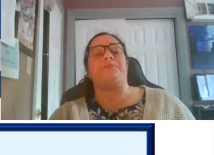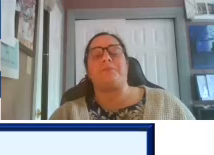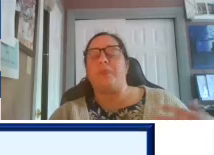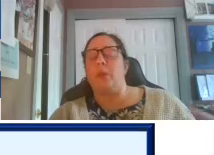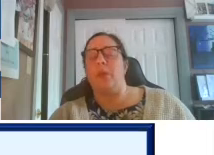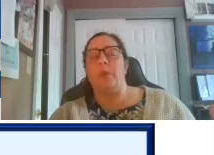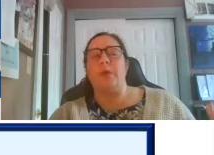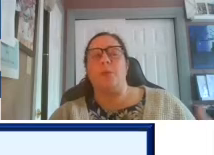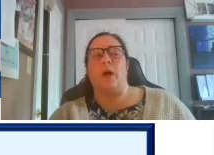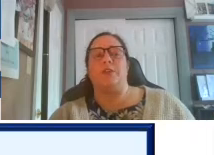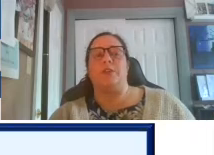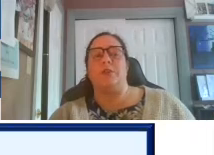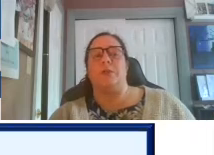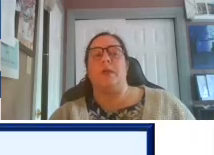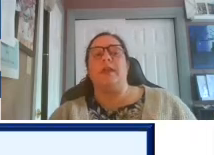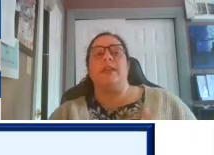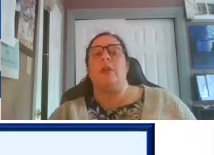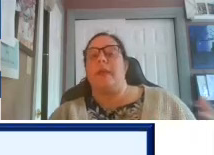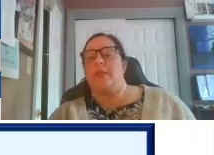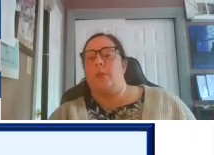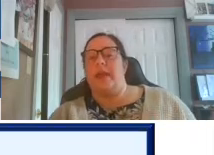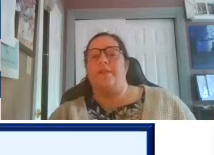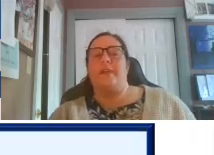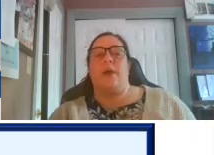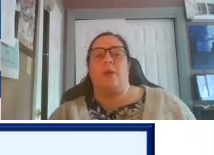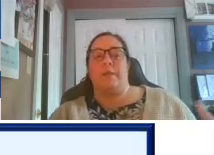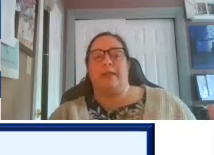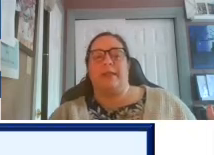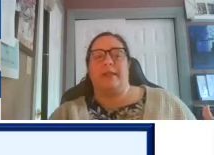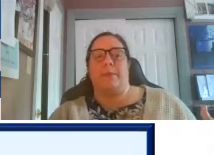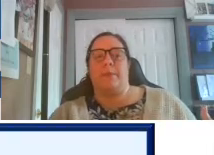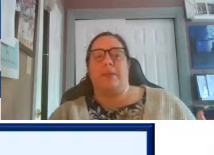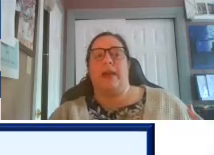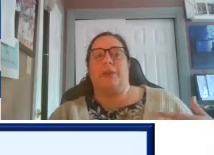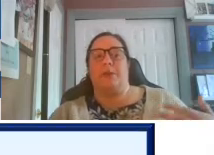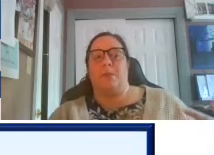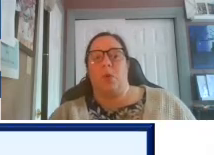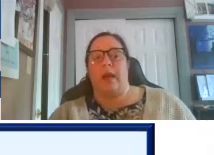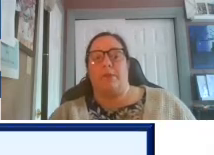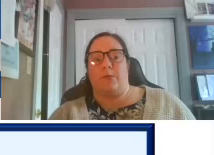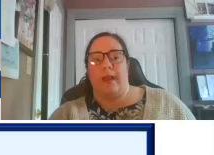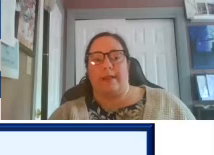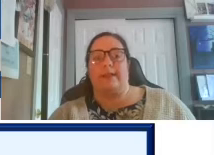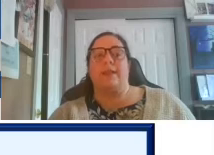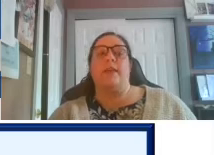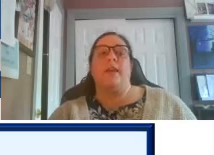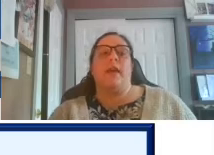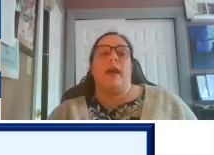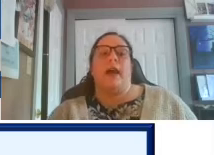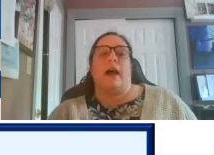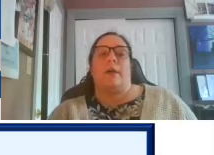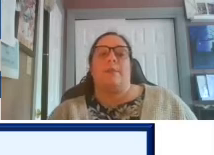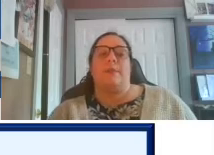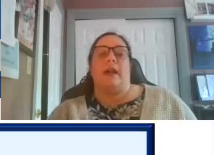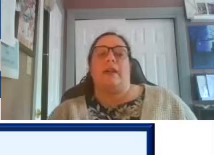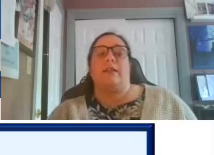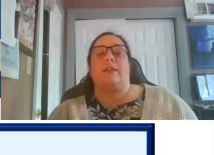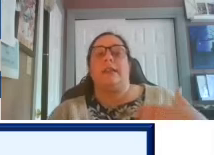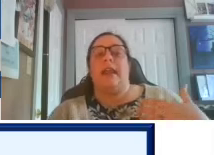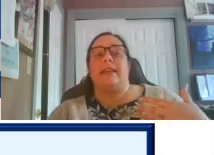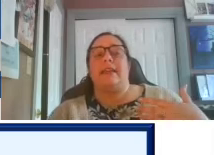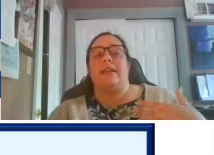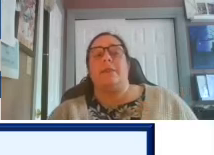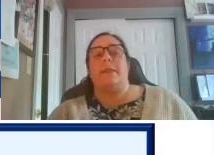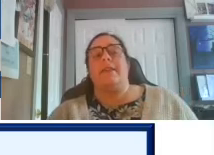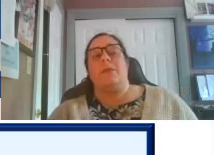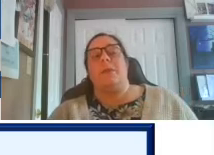elder. We wouldn't want to, get in the way of that or mess things up and put the elder more at risk.